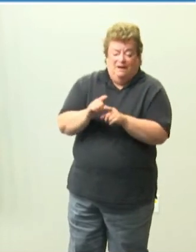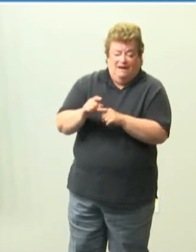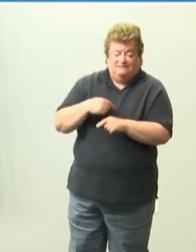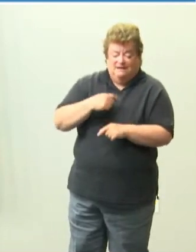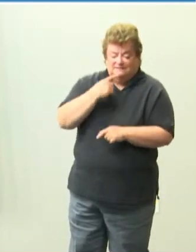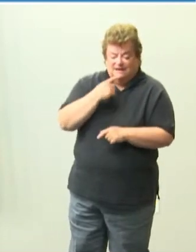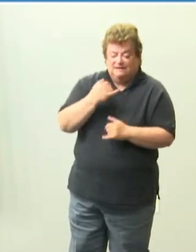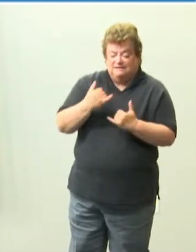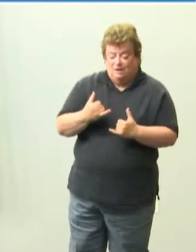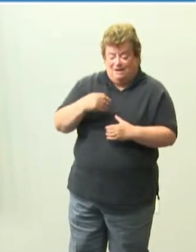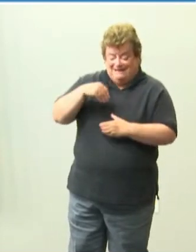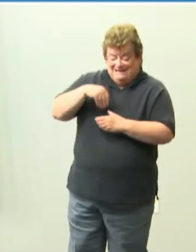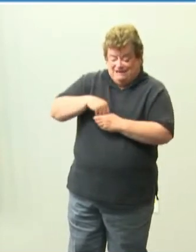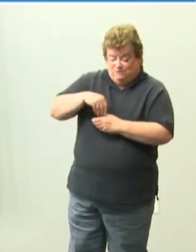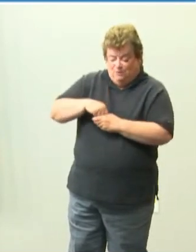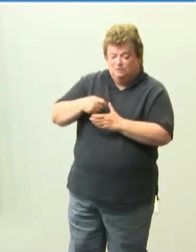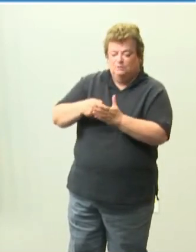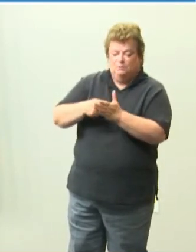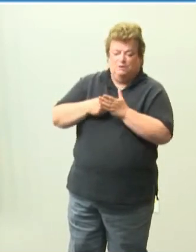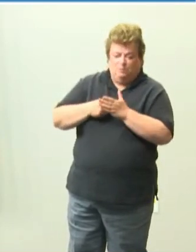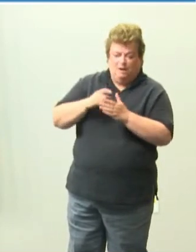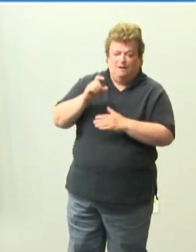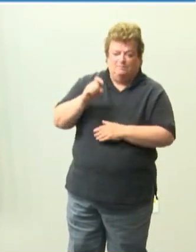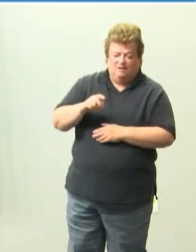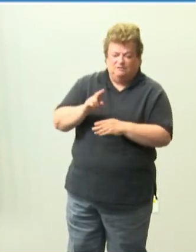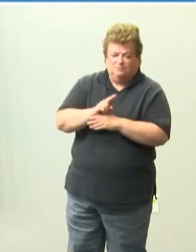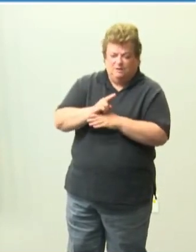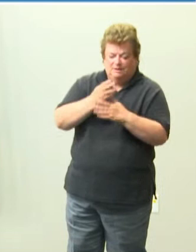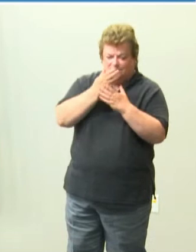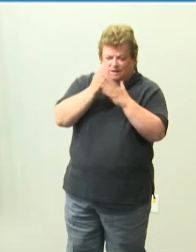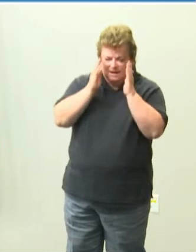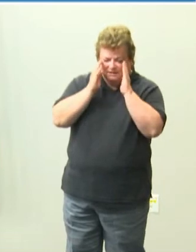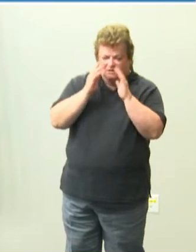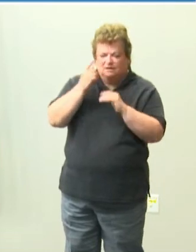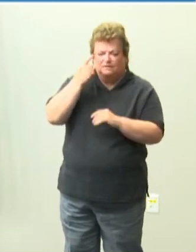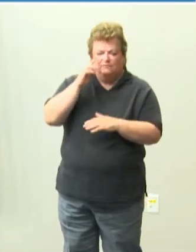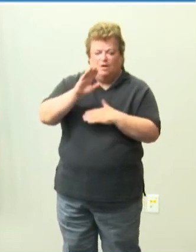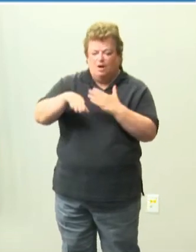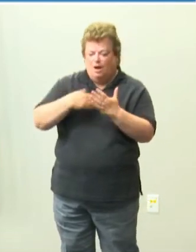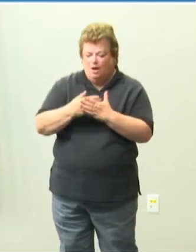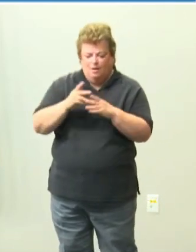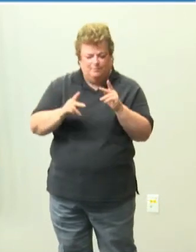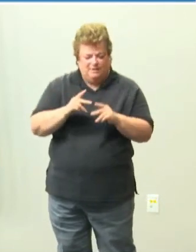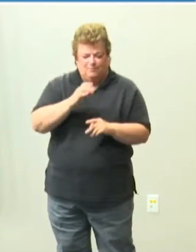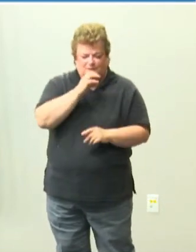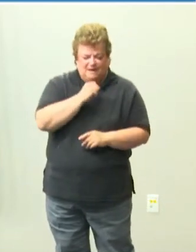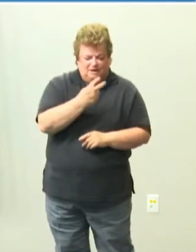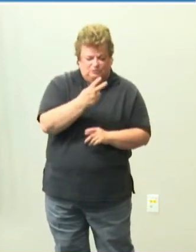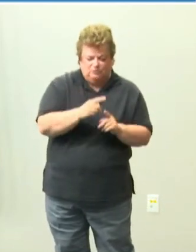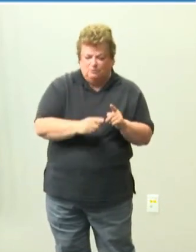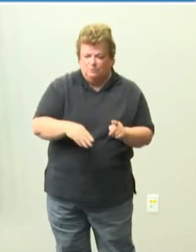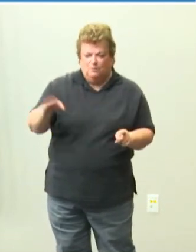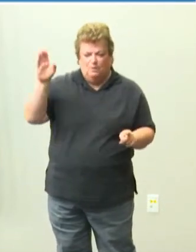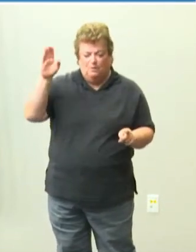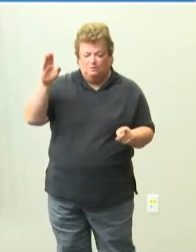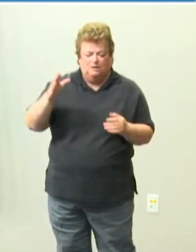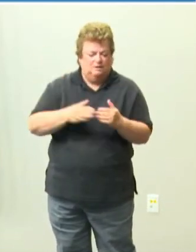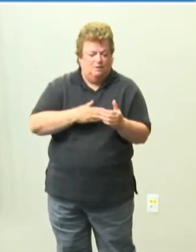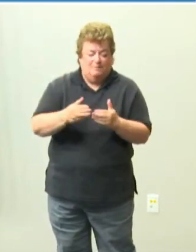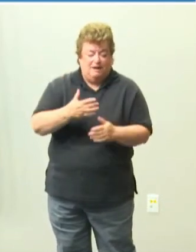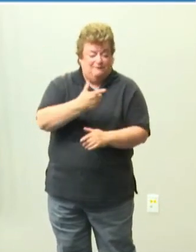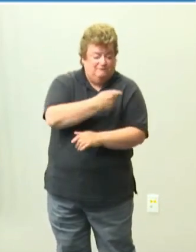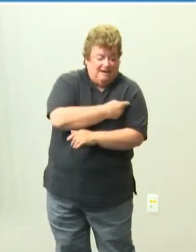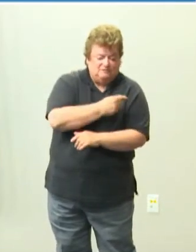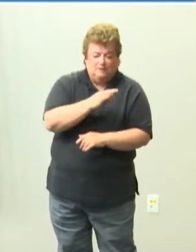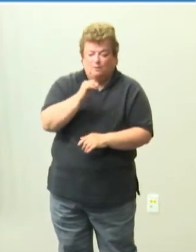indoor mask requirement. It applies to all people age 2 and older, regardless of vaccination status. It will